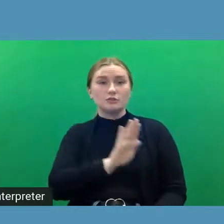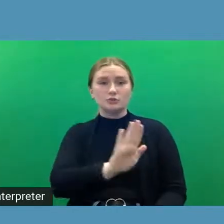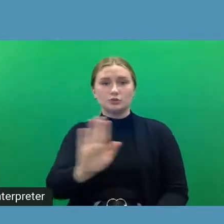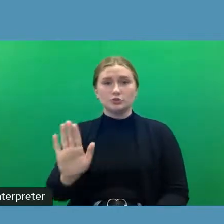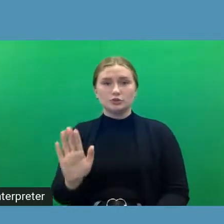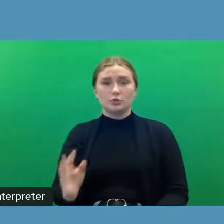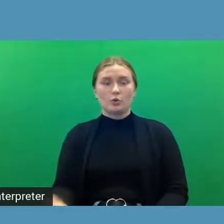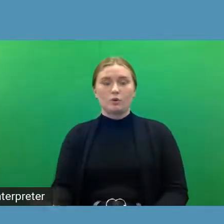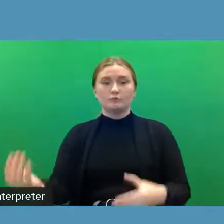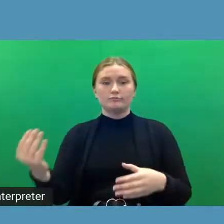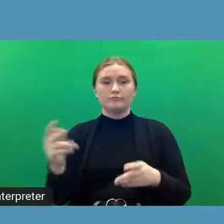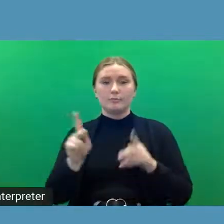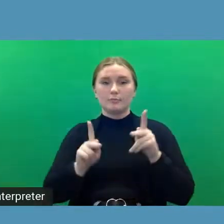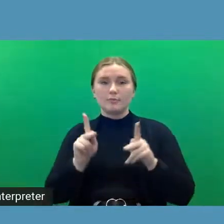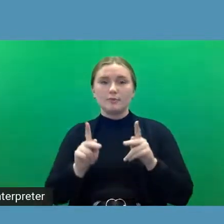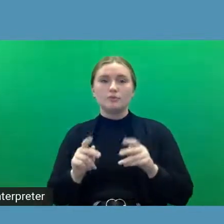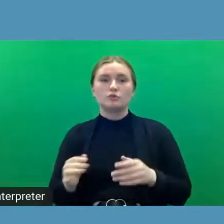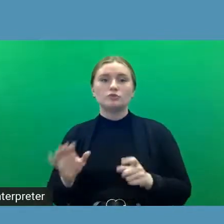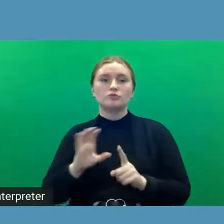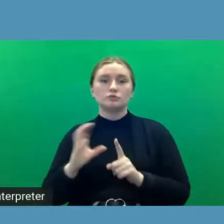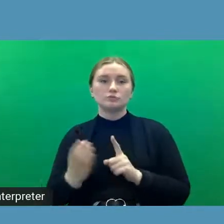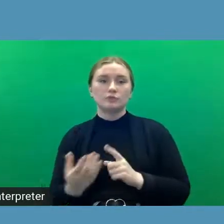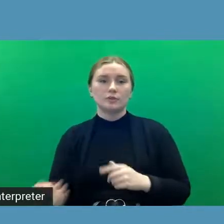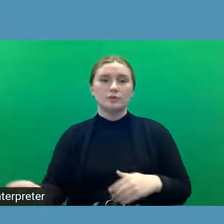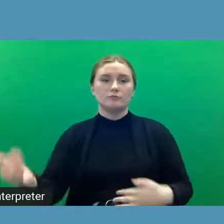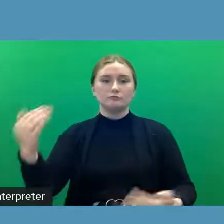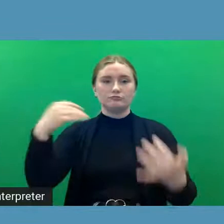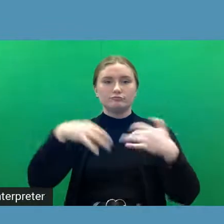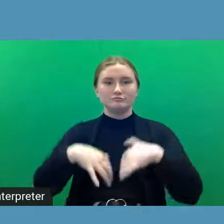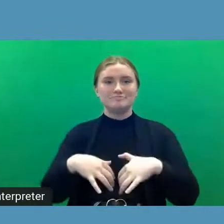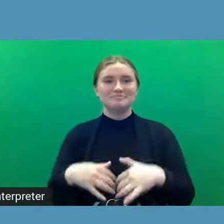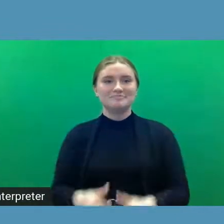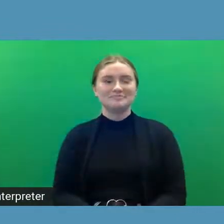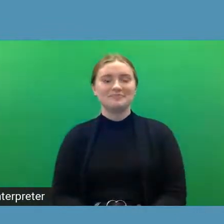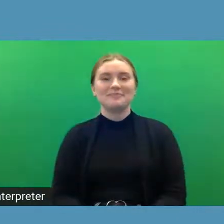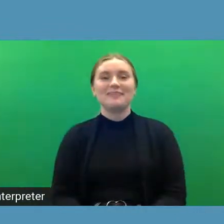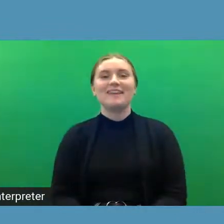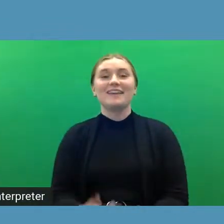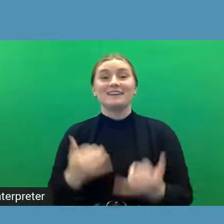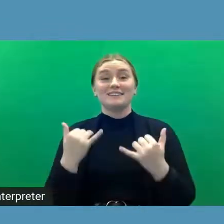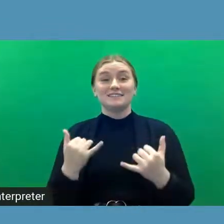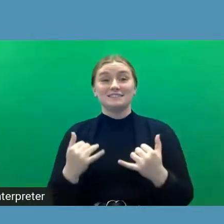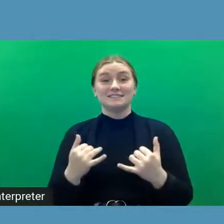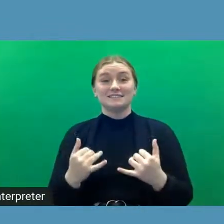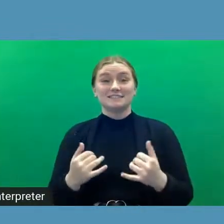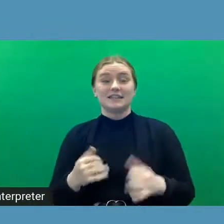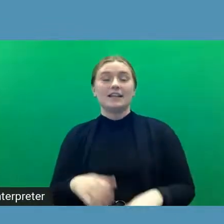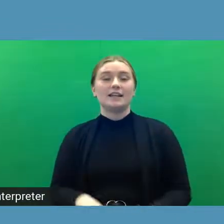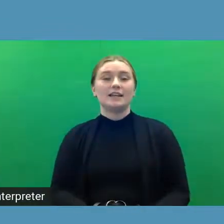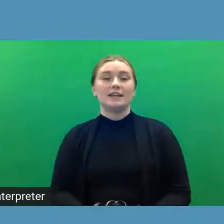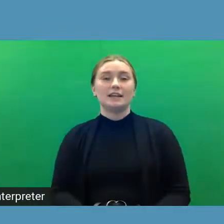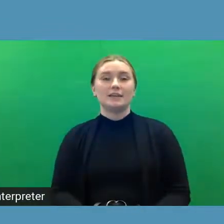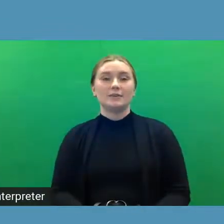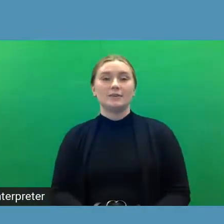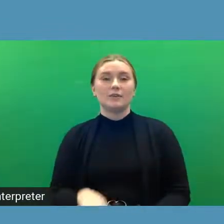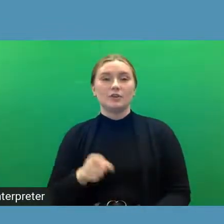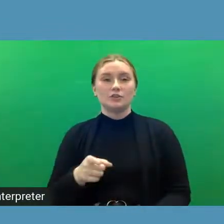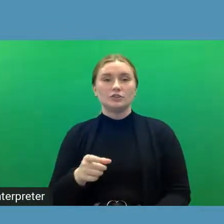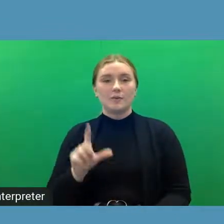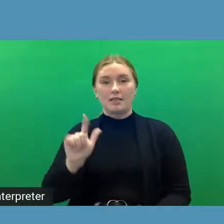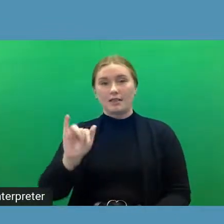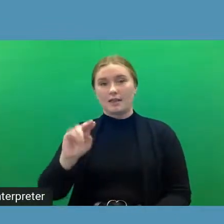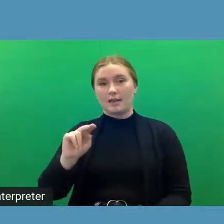and we ask that you share your candid feedback with us. Following today's program, you will be sent a link to a satisfaction